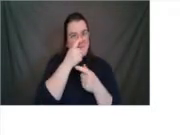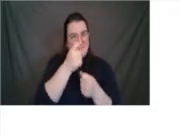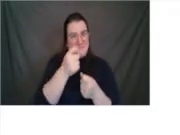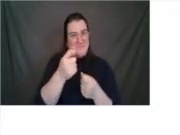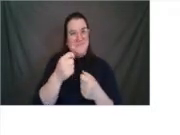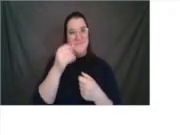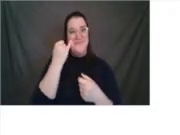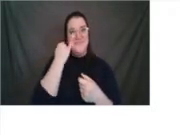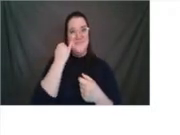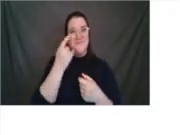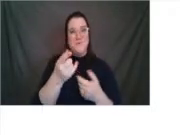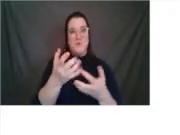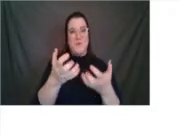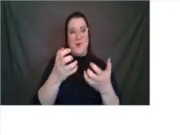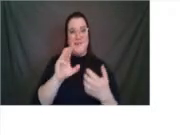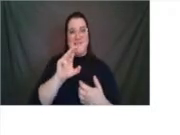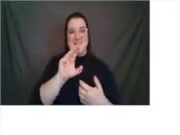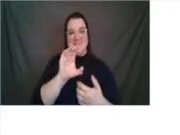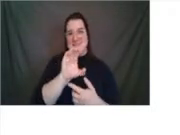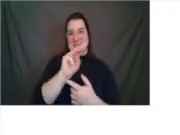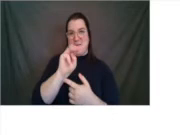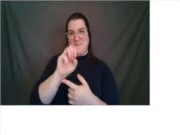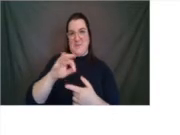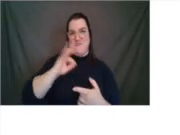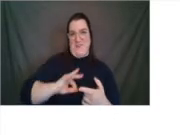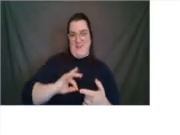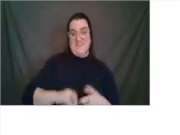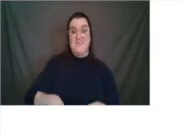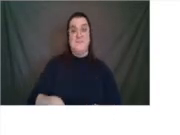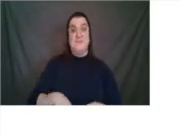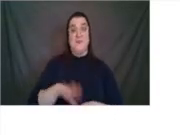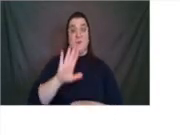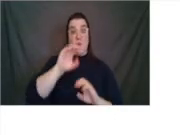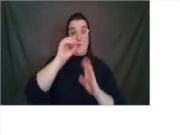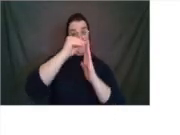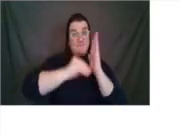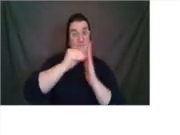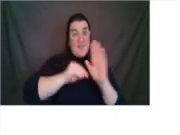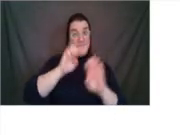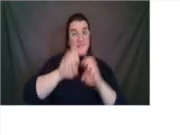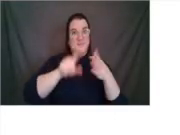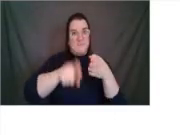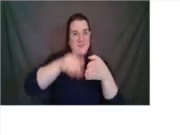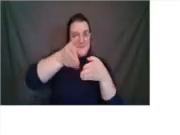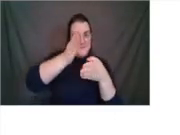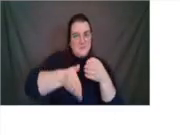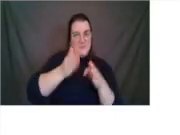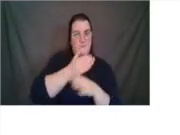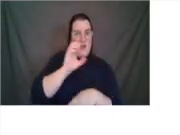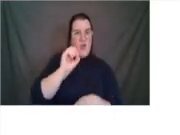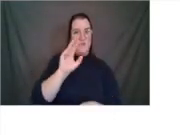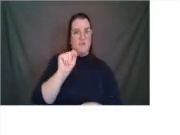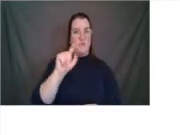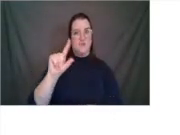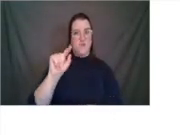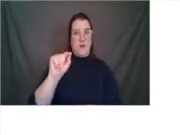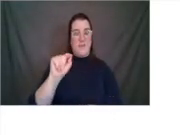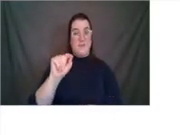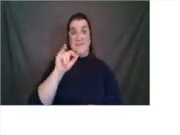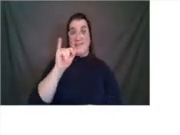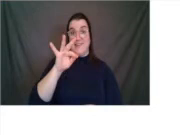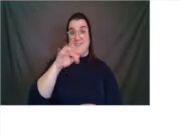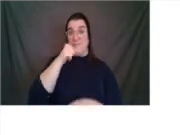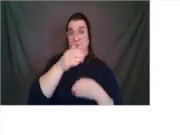So this is the information you're probably interested in if you're interested in the CME credits. So evaluations must be completed by